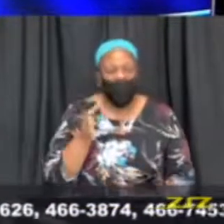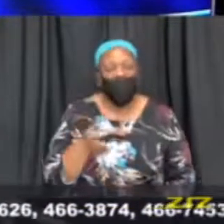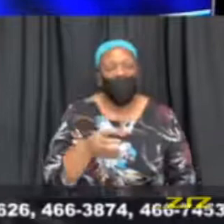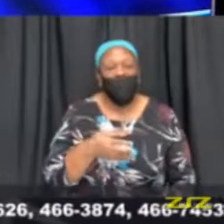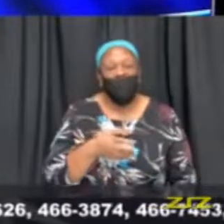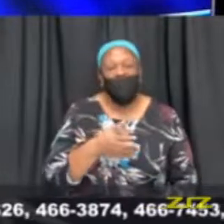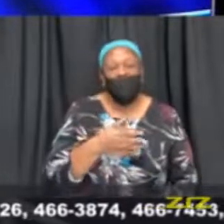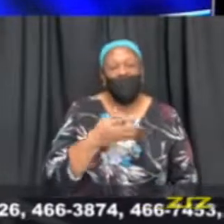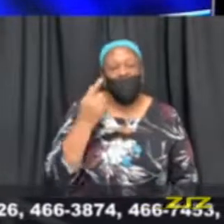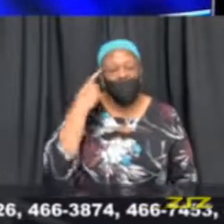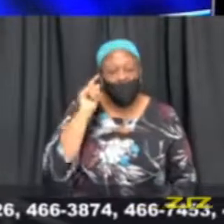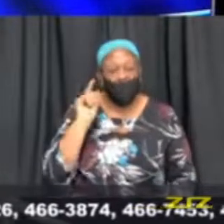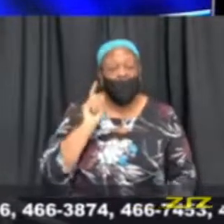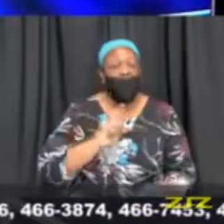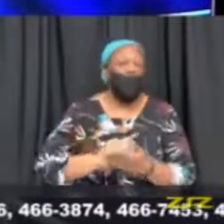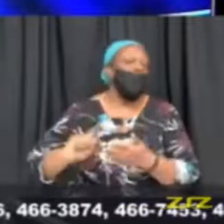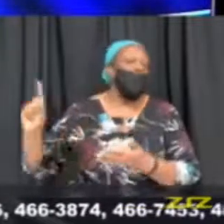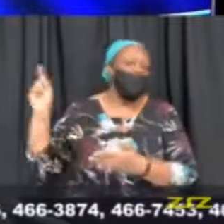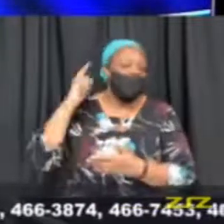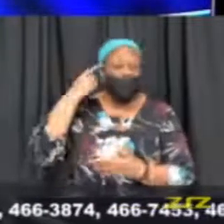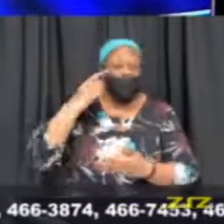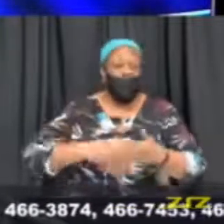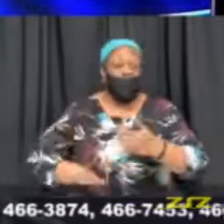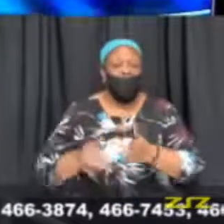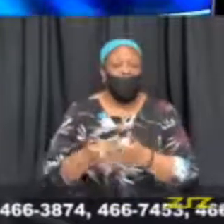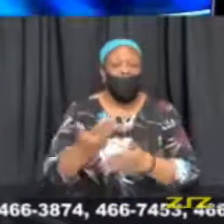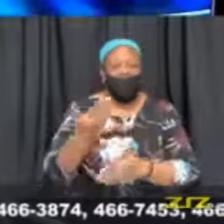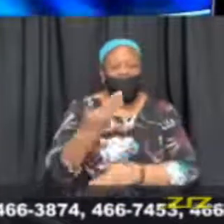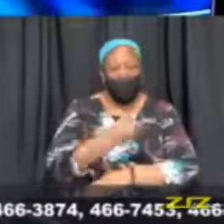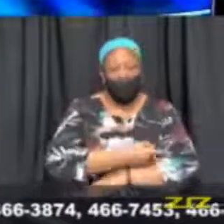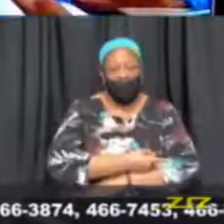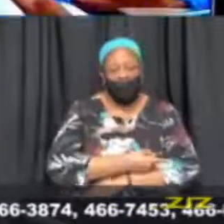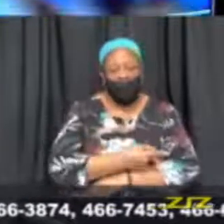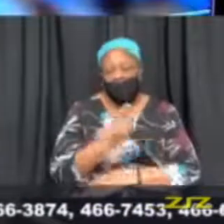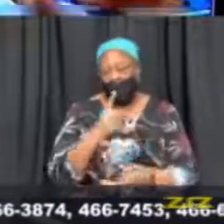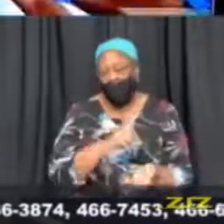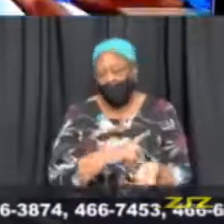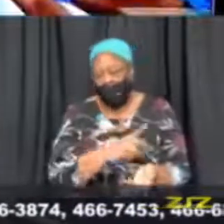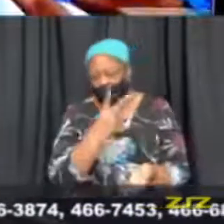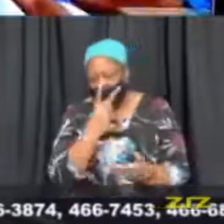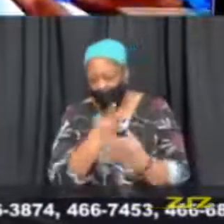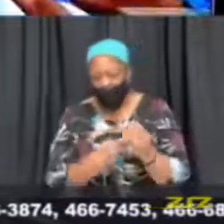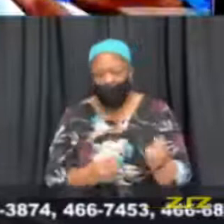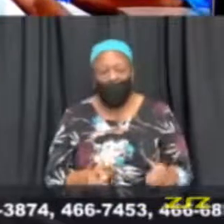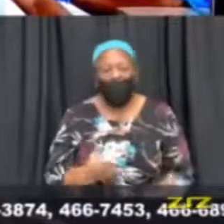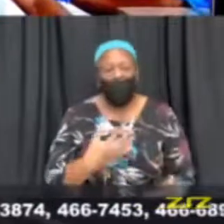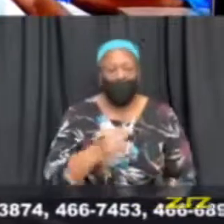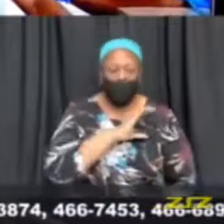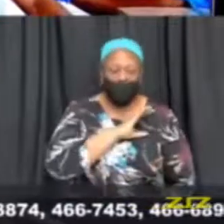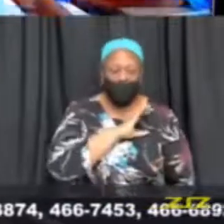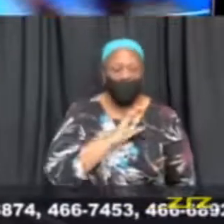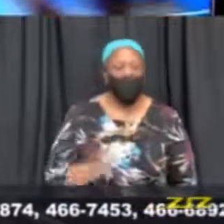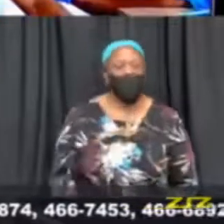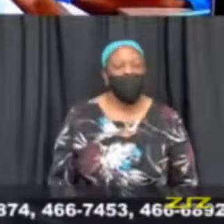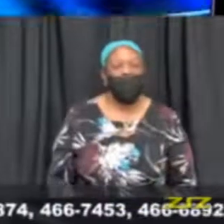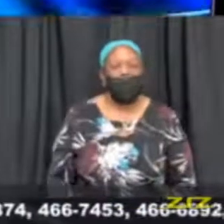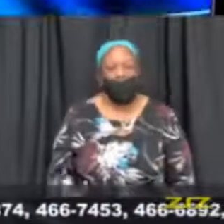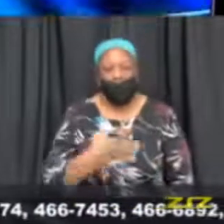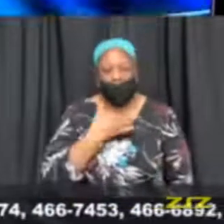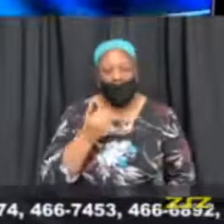the head seismologist at the UE Research Center in St.